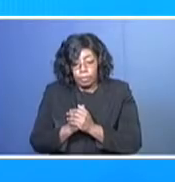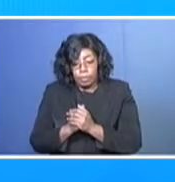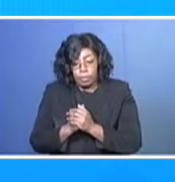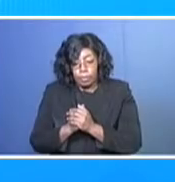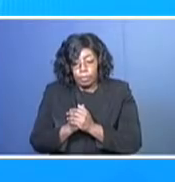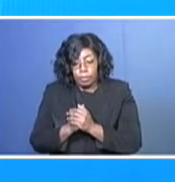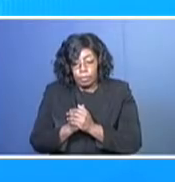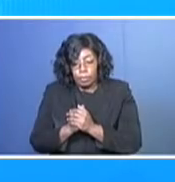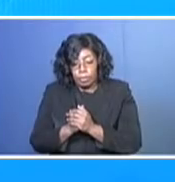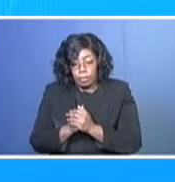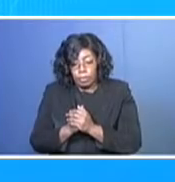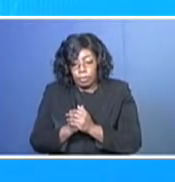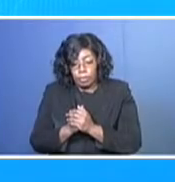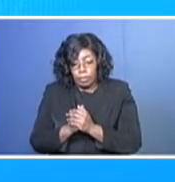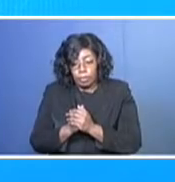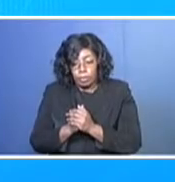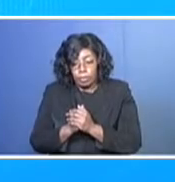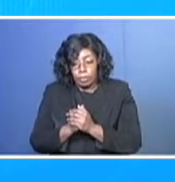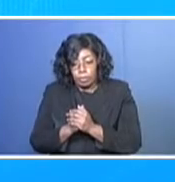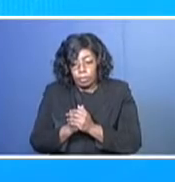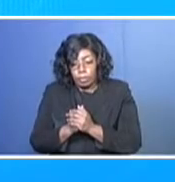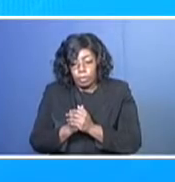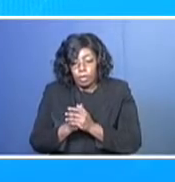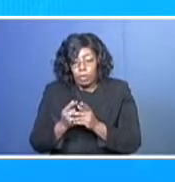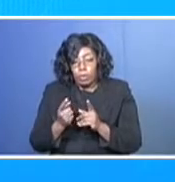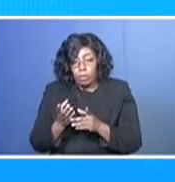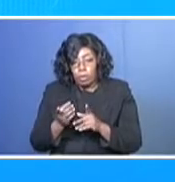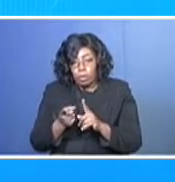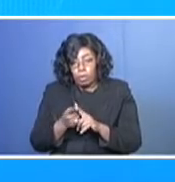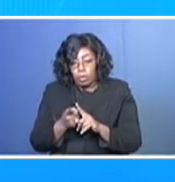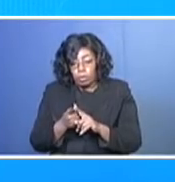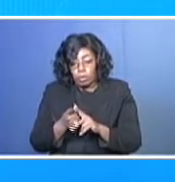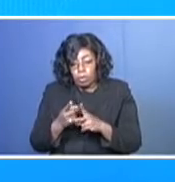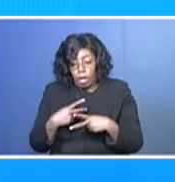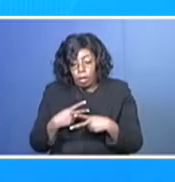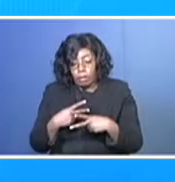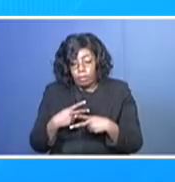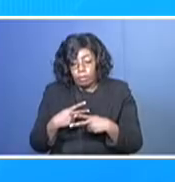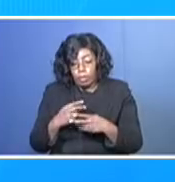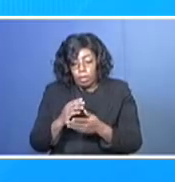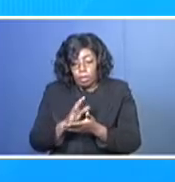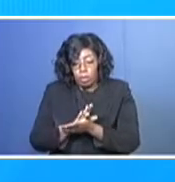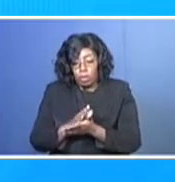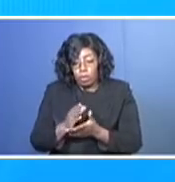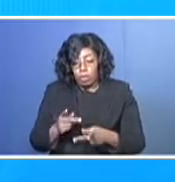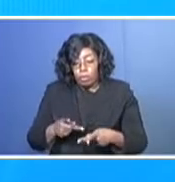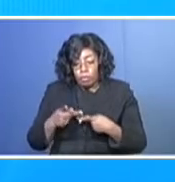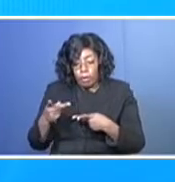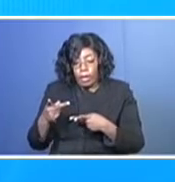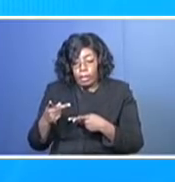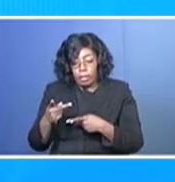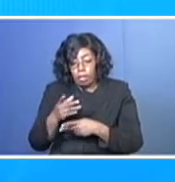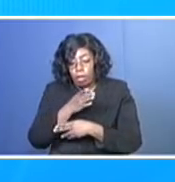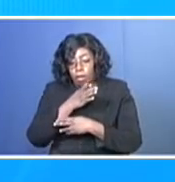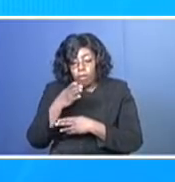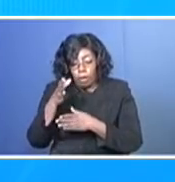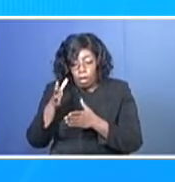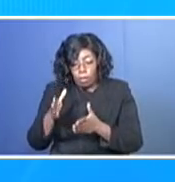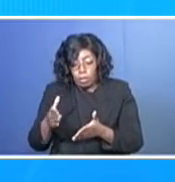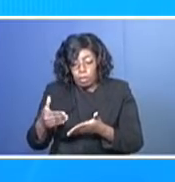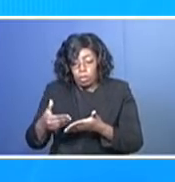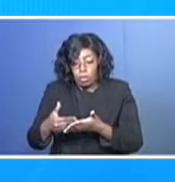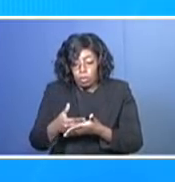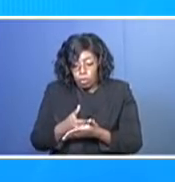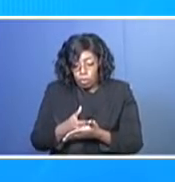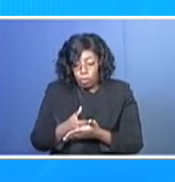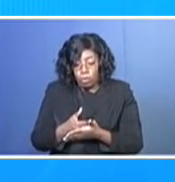of BAMSI, which was to facilitate being an institute and also provide farmers, new as